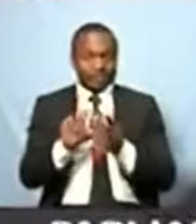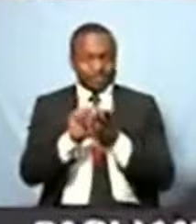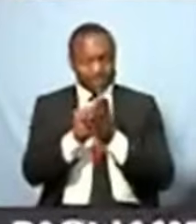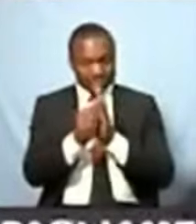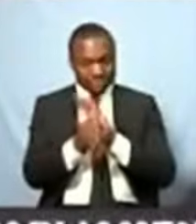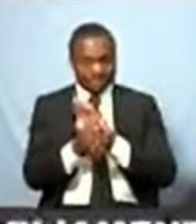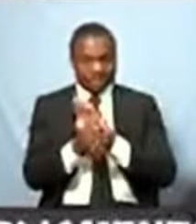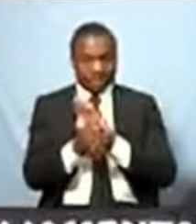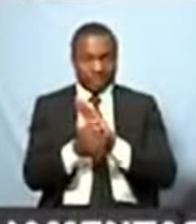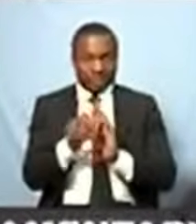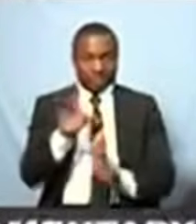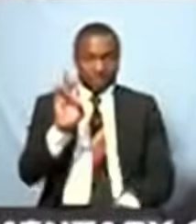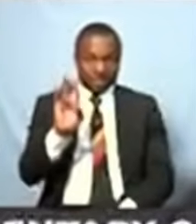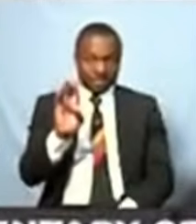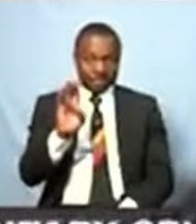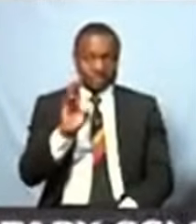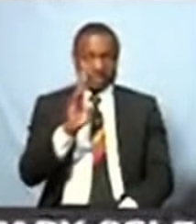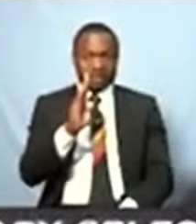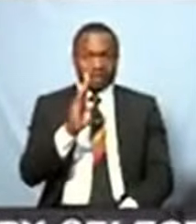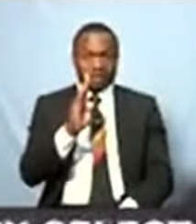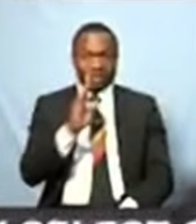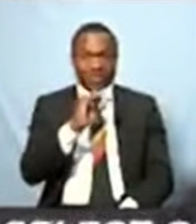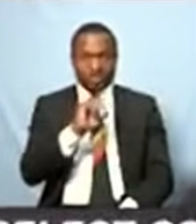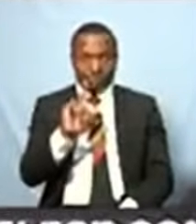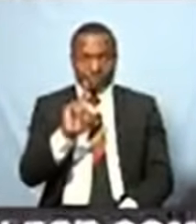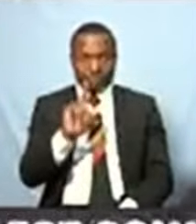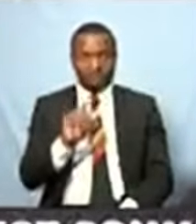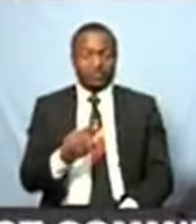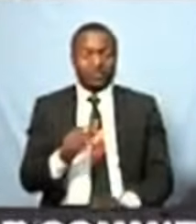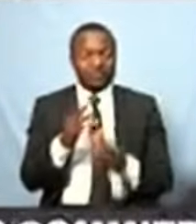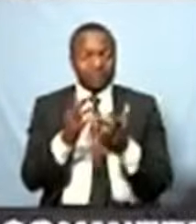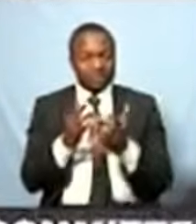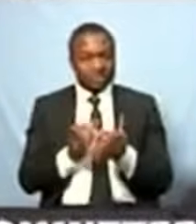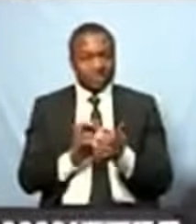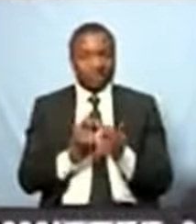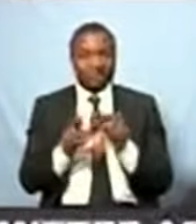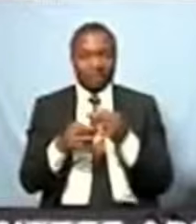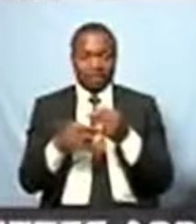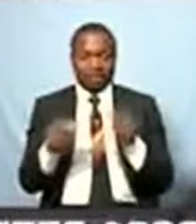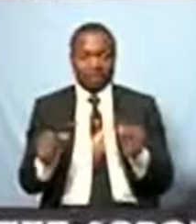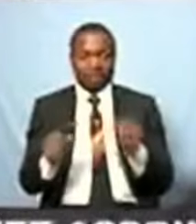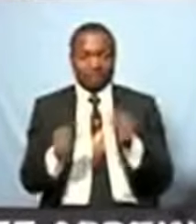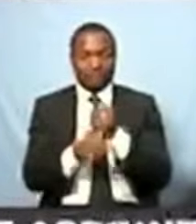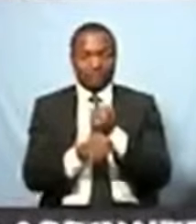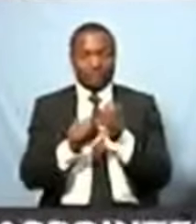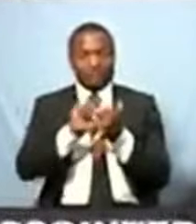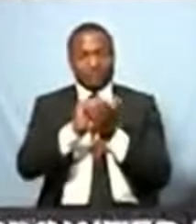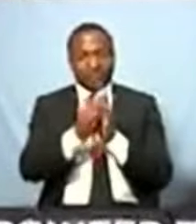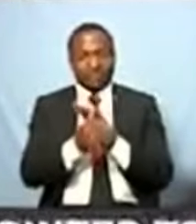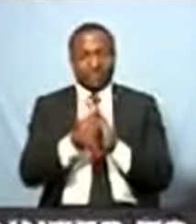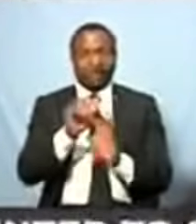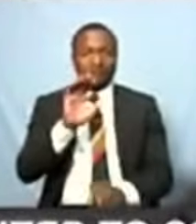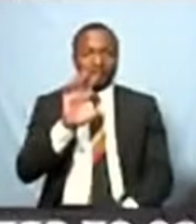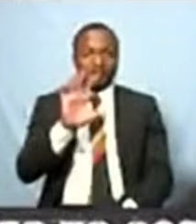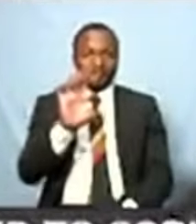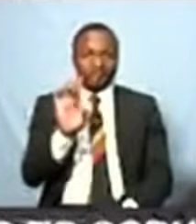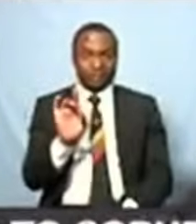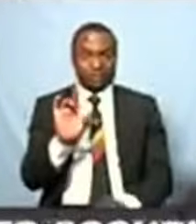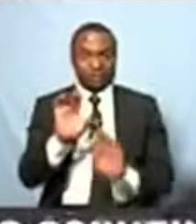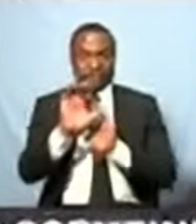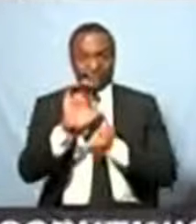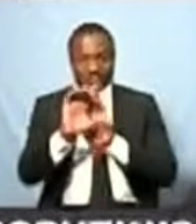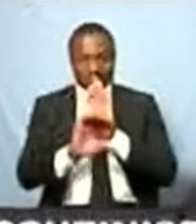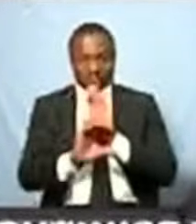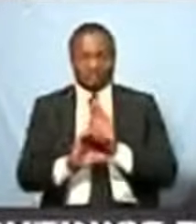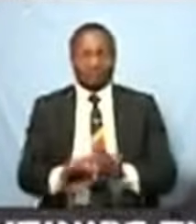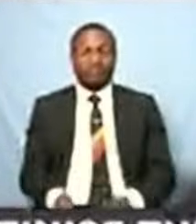Article 7 of the bill, which seeks to repeal the replacement of Article 58 of the